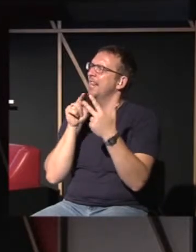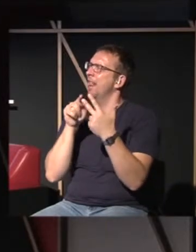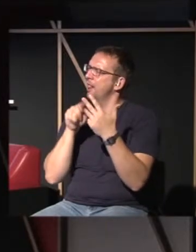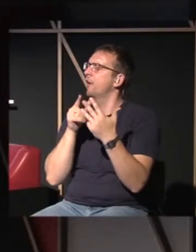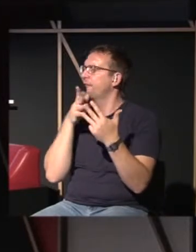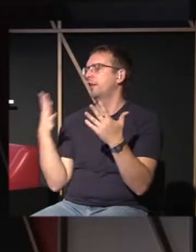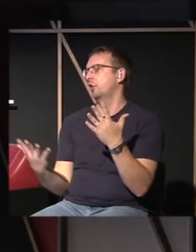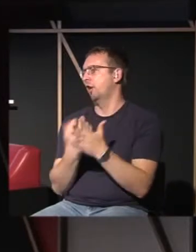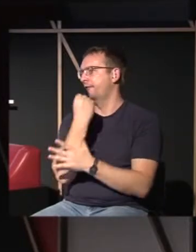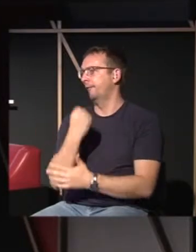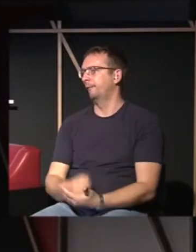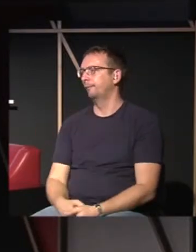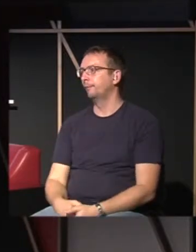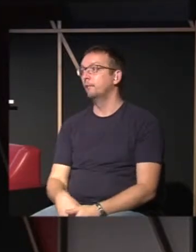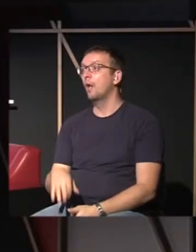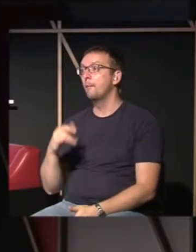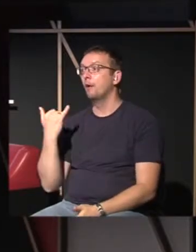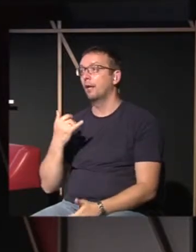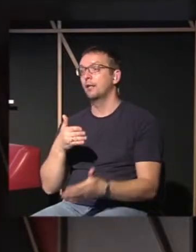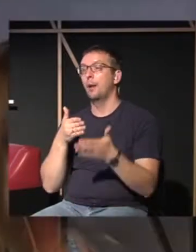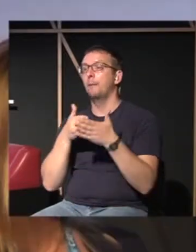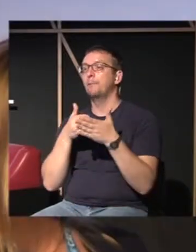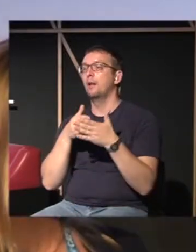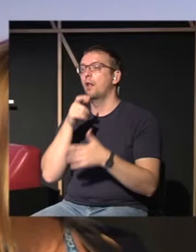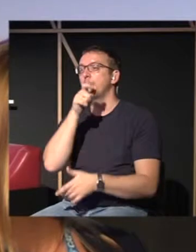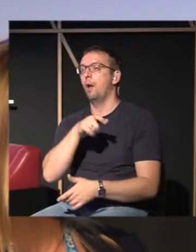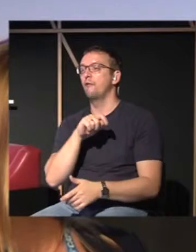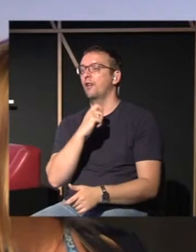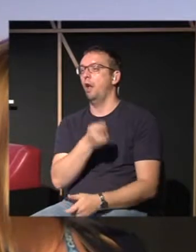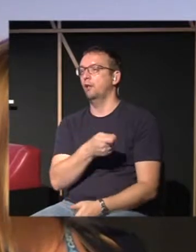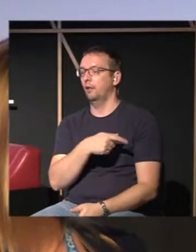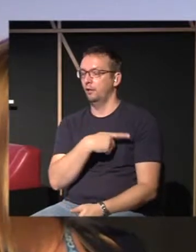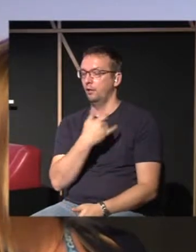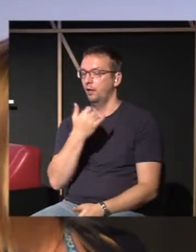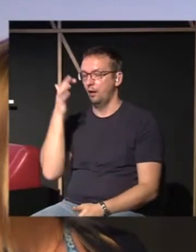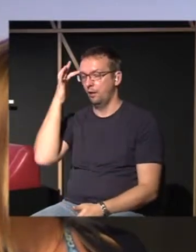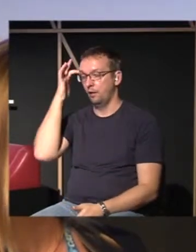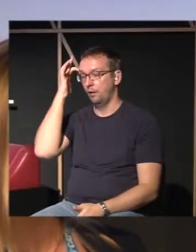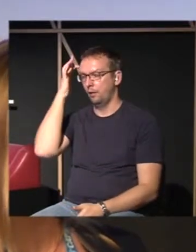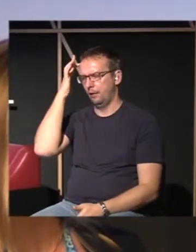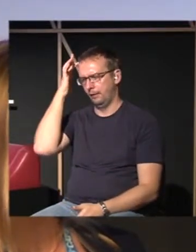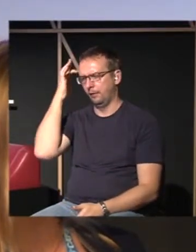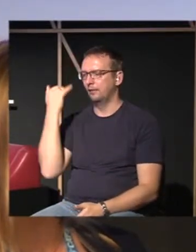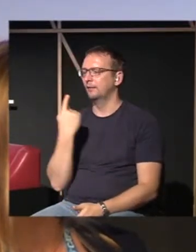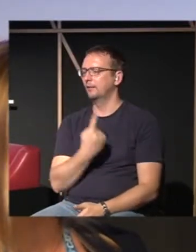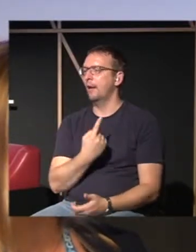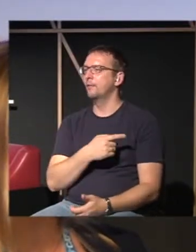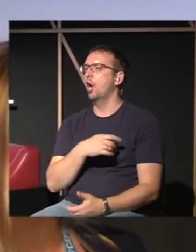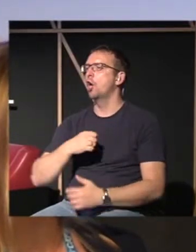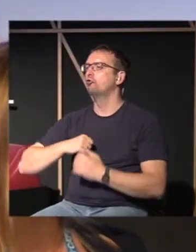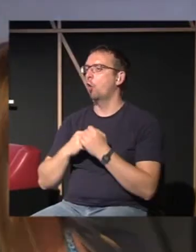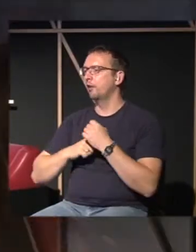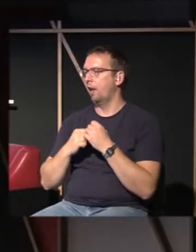at St Johnstone in Scotland. So could you tell us a little bit around how St Johnstone became to get involved in the Cafe Week of Action?